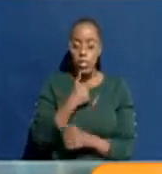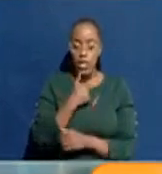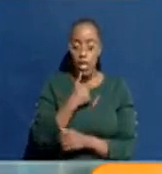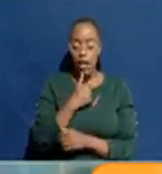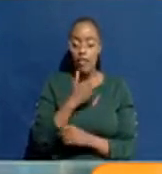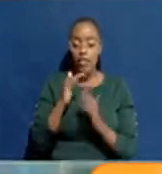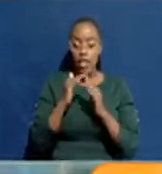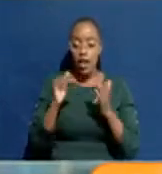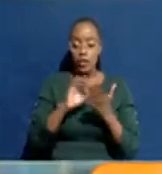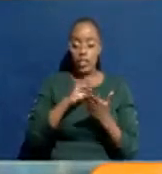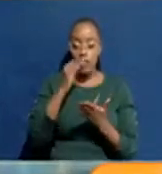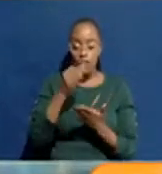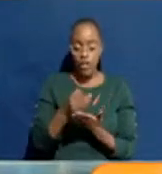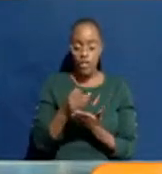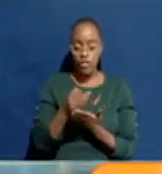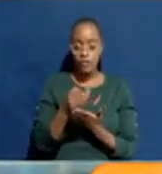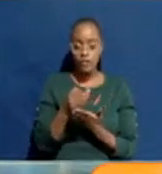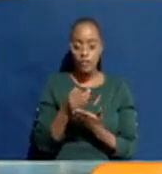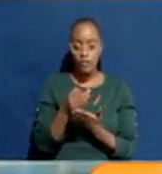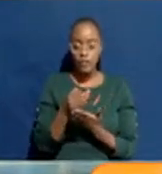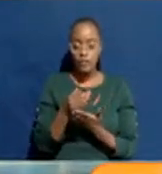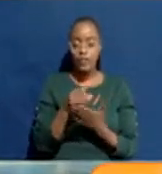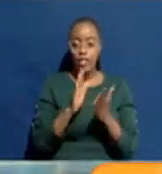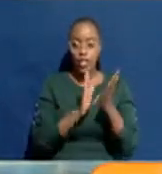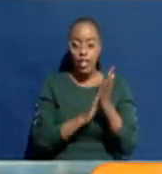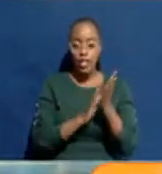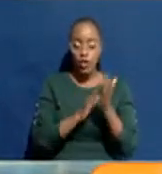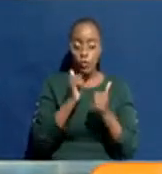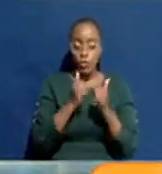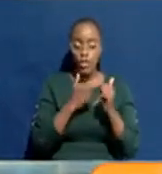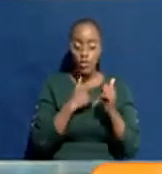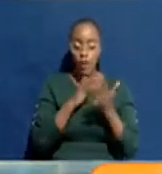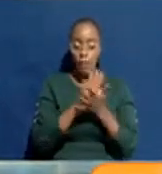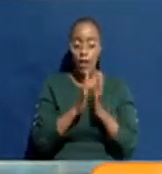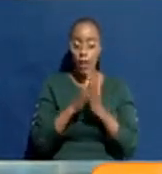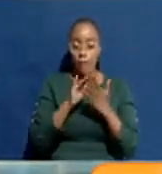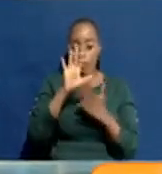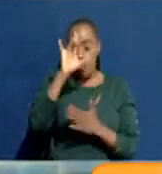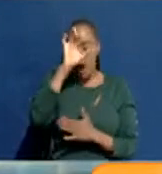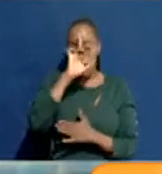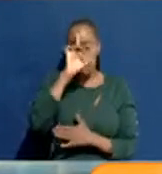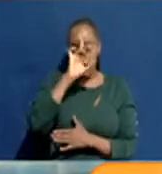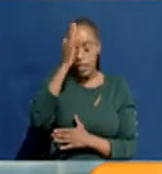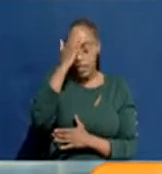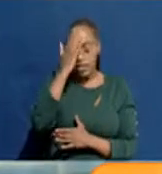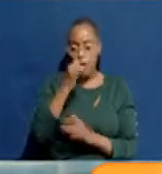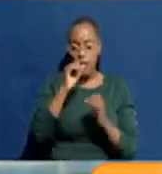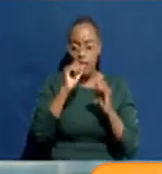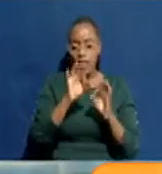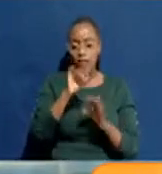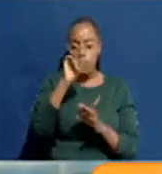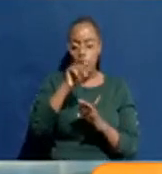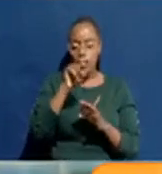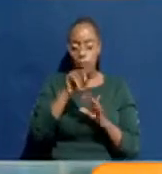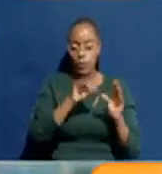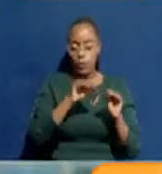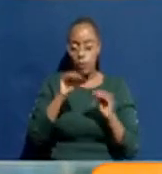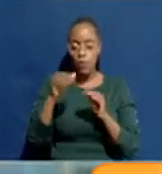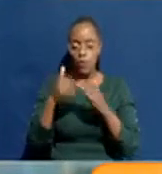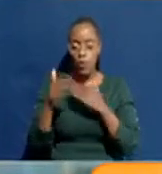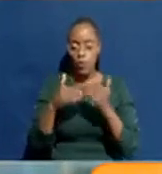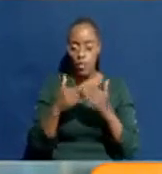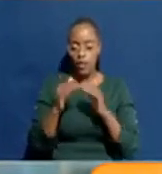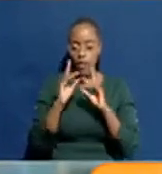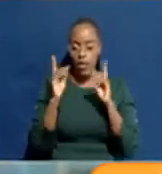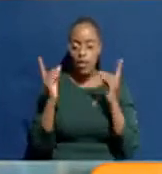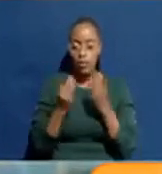fund? And the recommendations are becoming even more serious, because if we were to go by what the